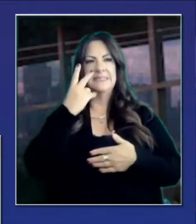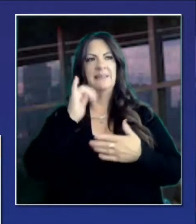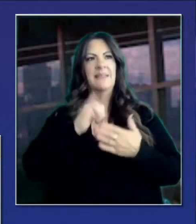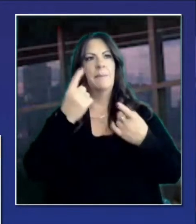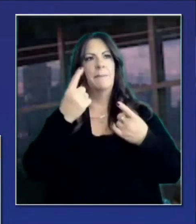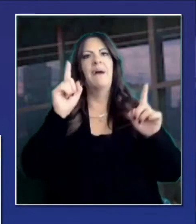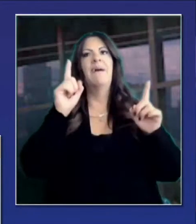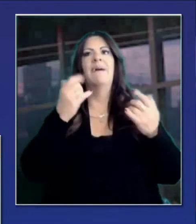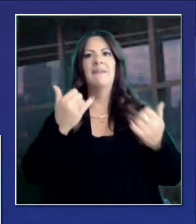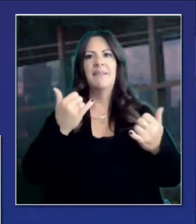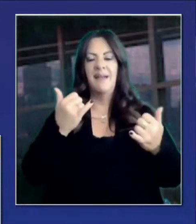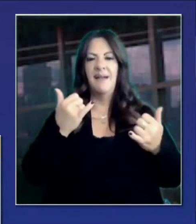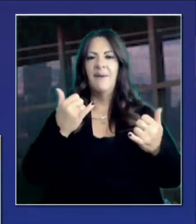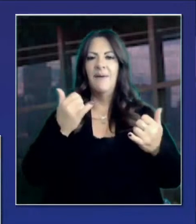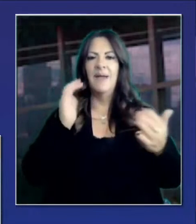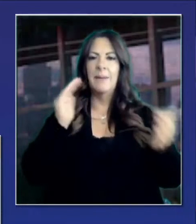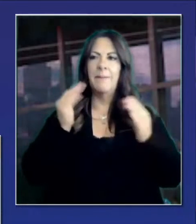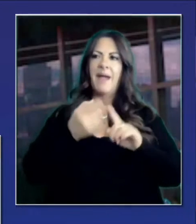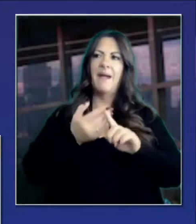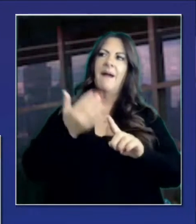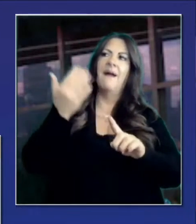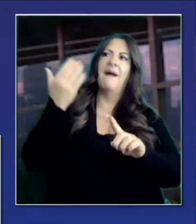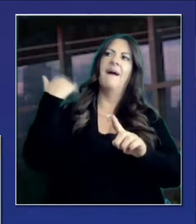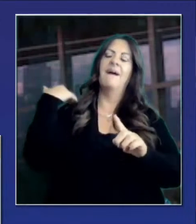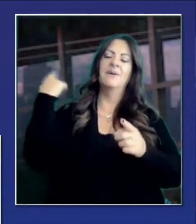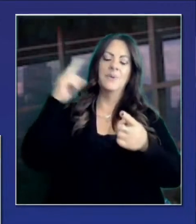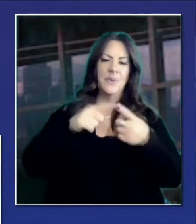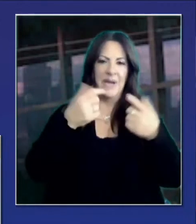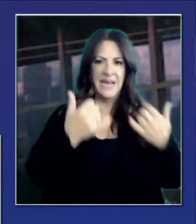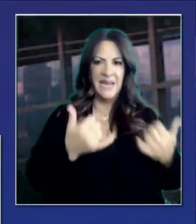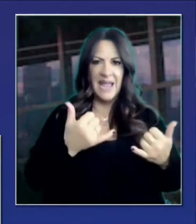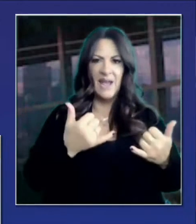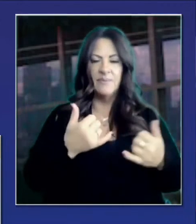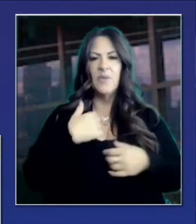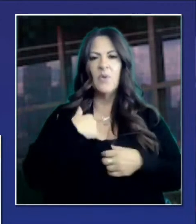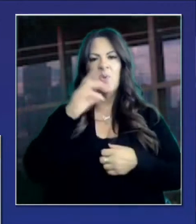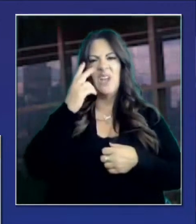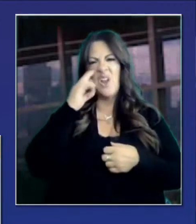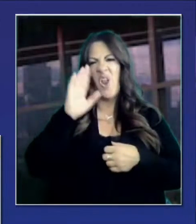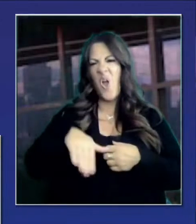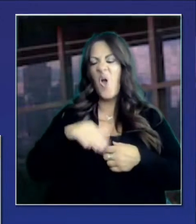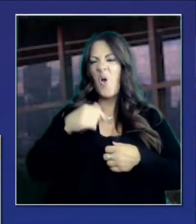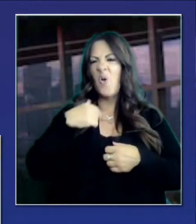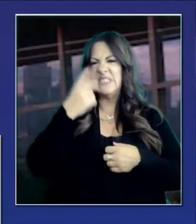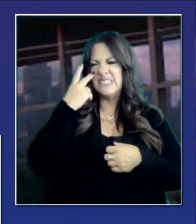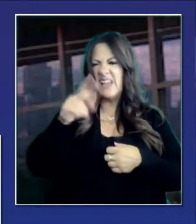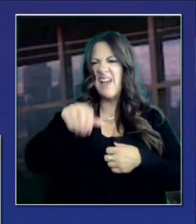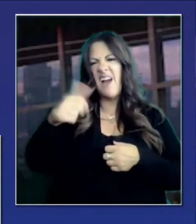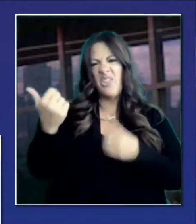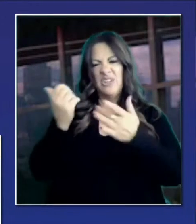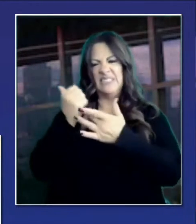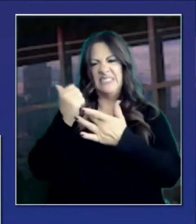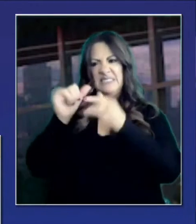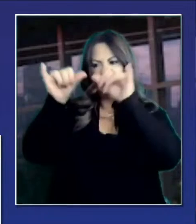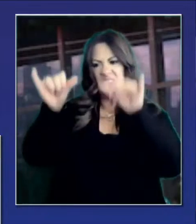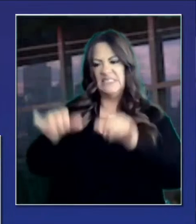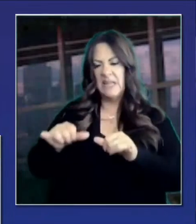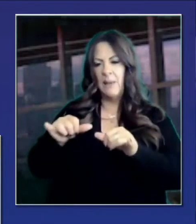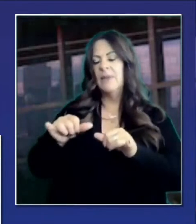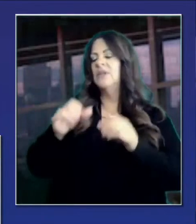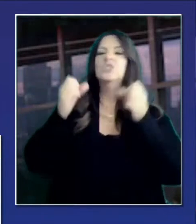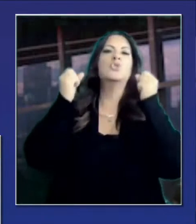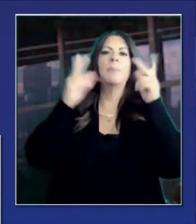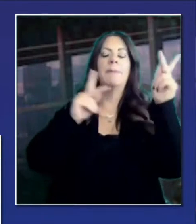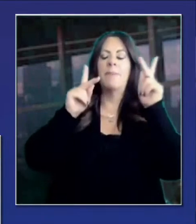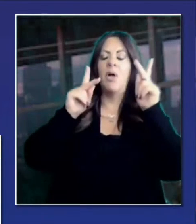is at scale now in terms of need. We've had other systems that have actually crashed within a few hours because so many people went on and were